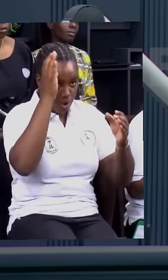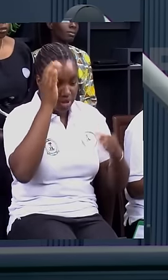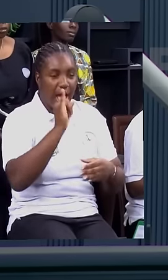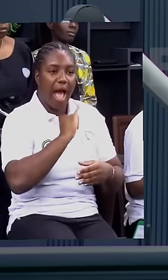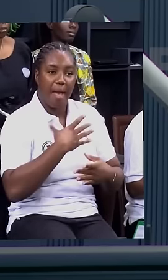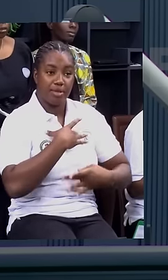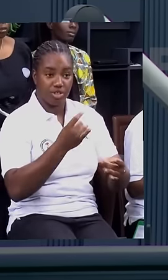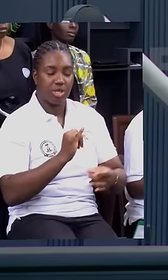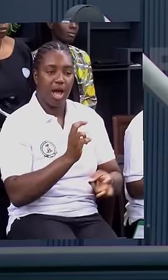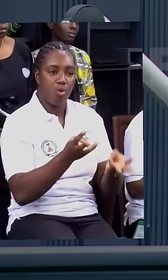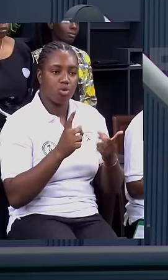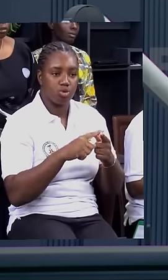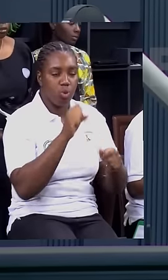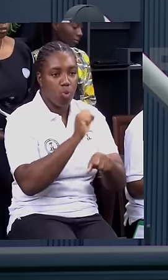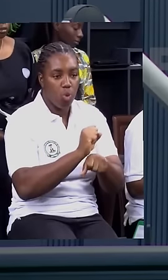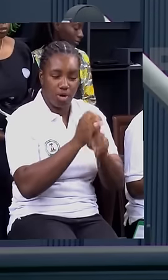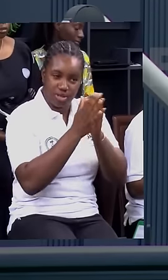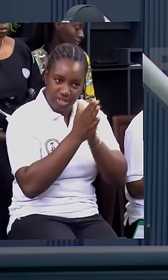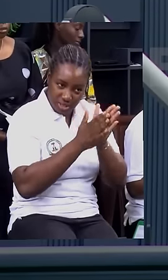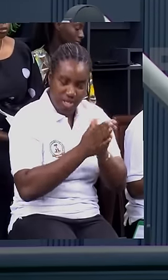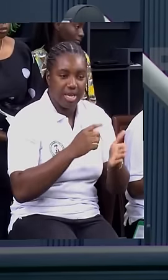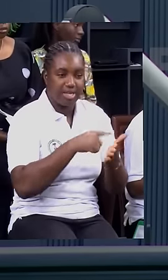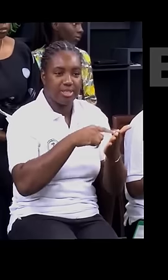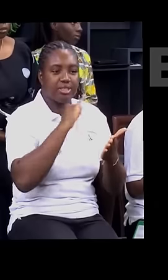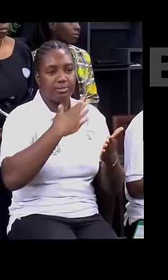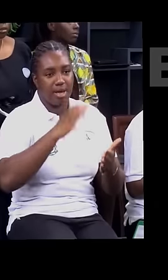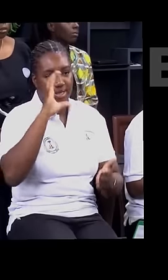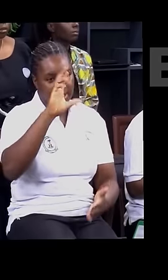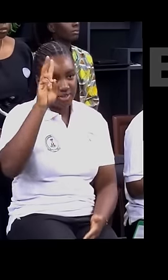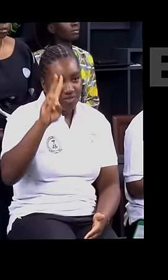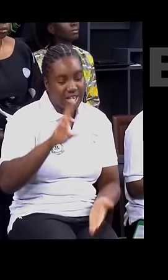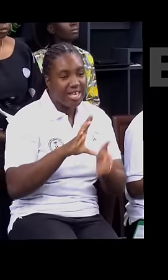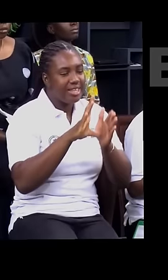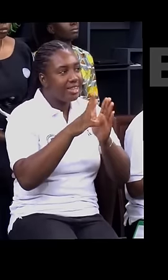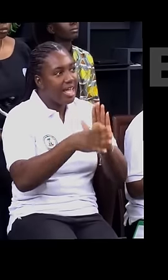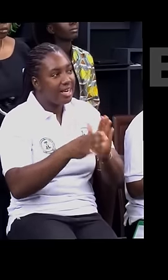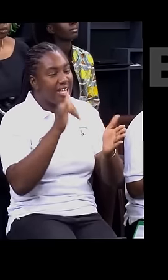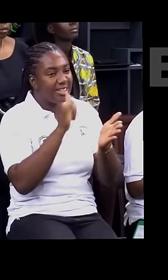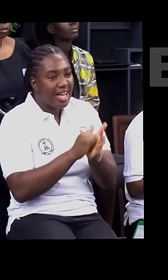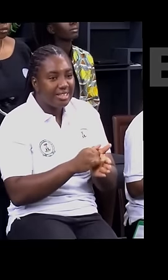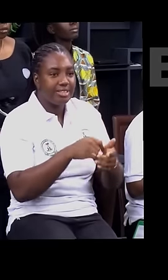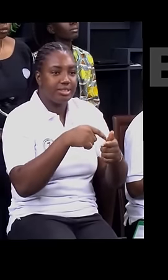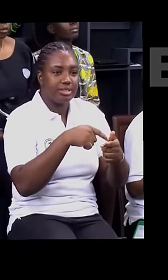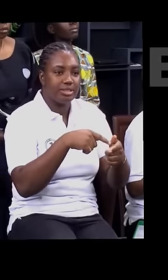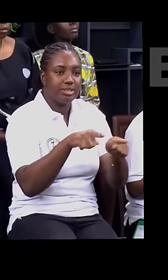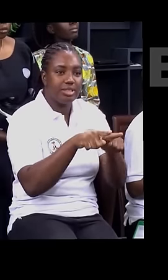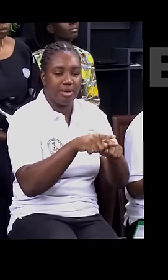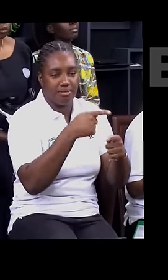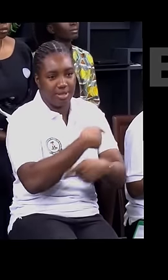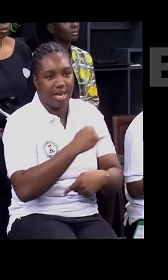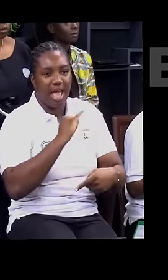to work diligently. Attached is my CV. Then, that same day, I